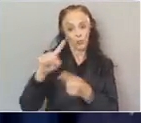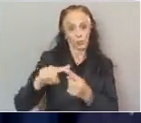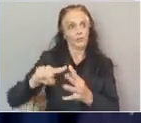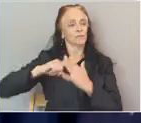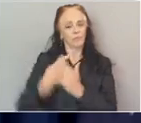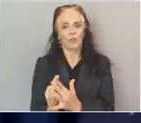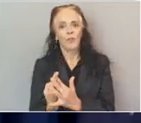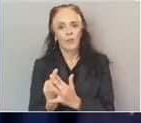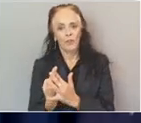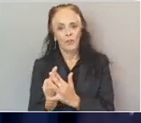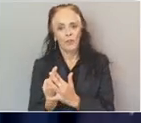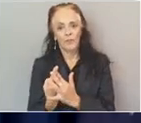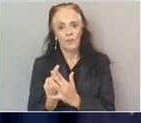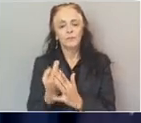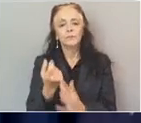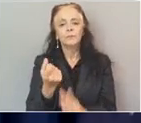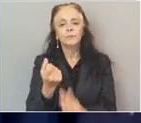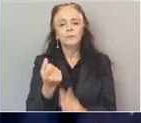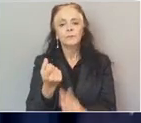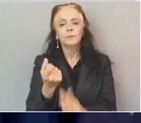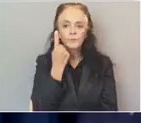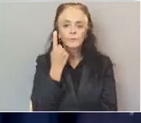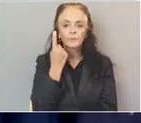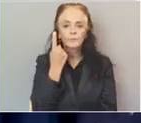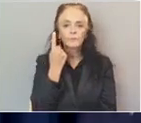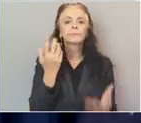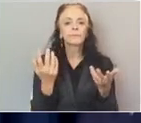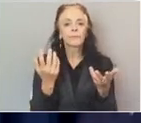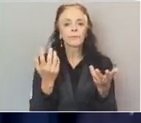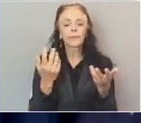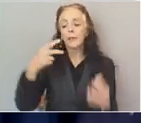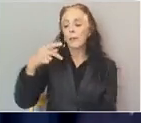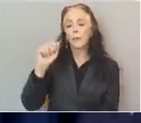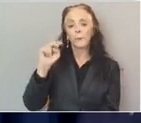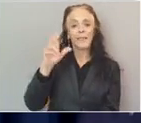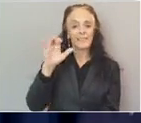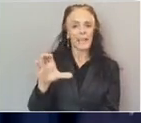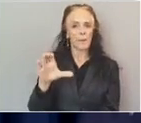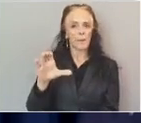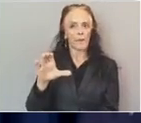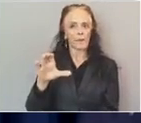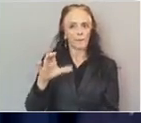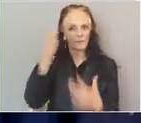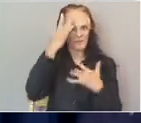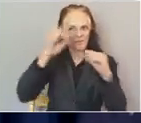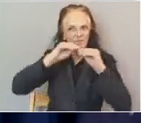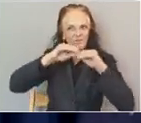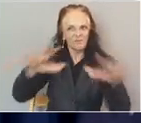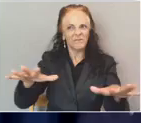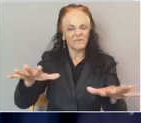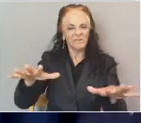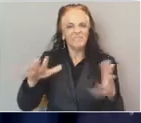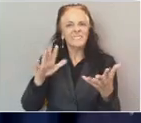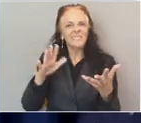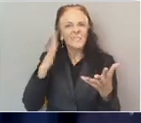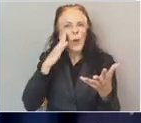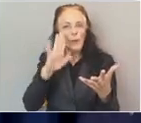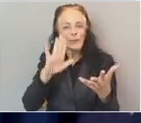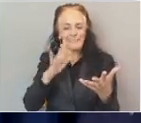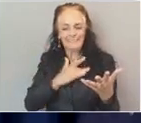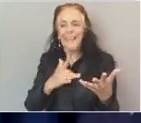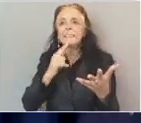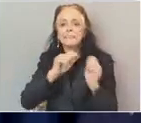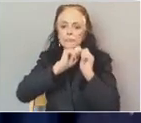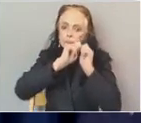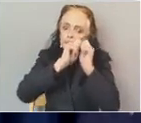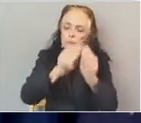And here's what you have to understand about the nature of a pandemic. It's relentless. You can't stop